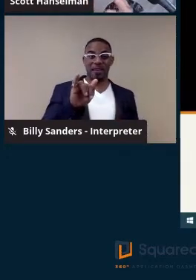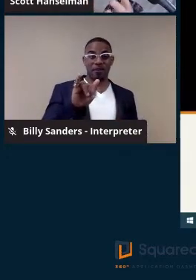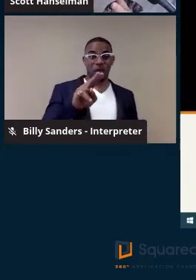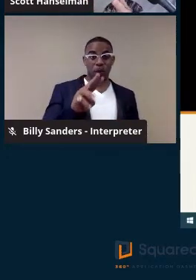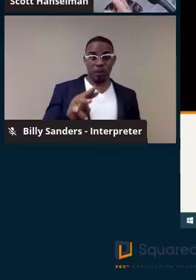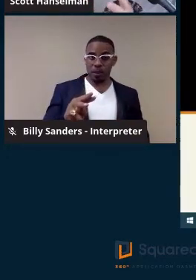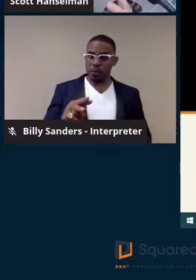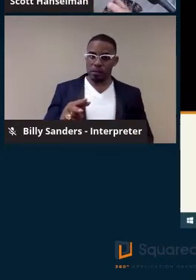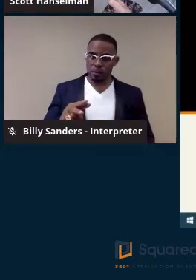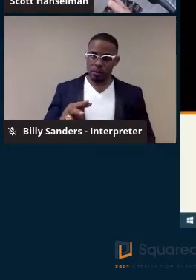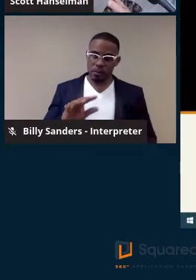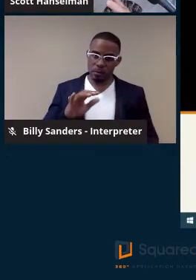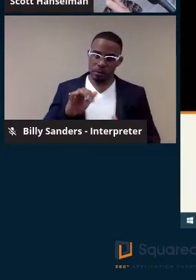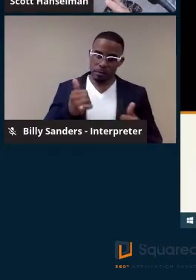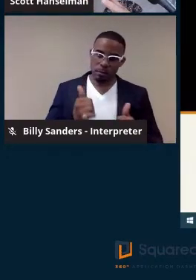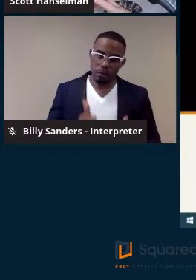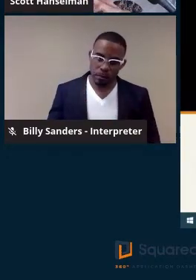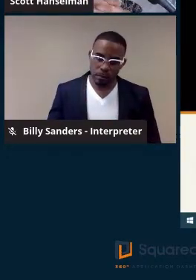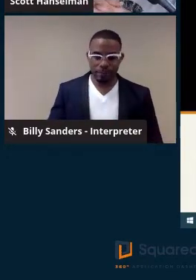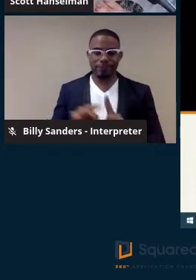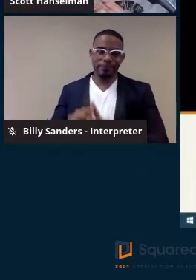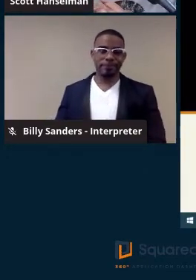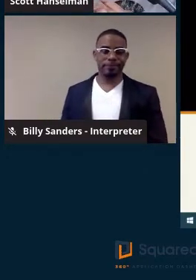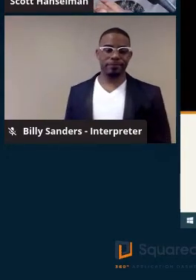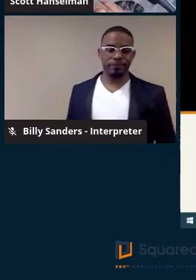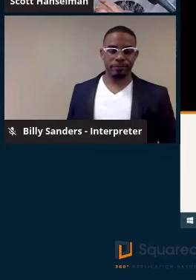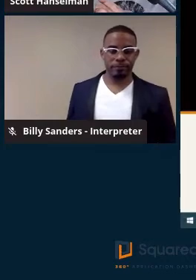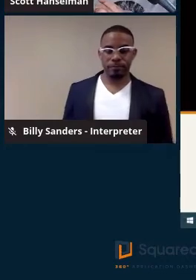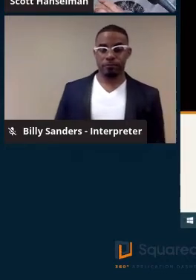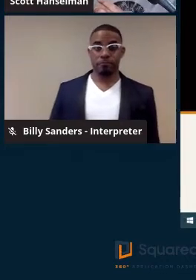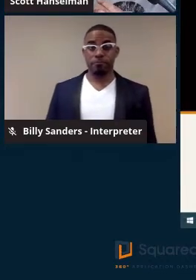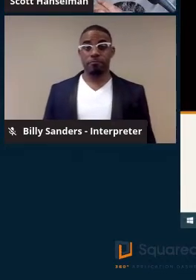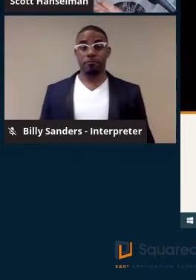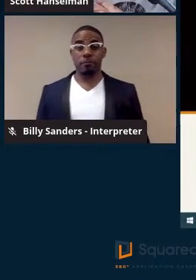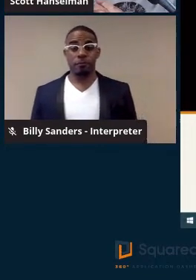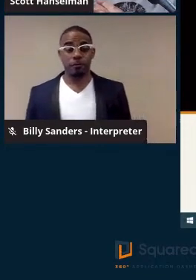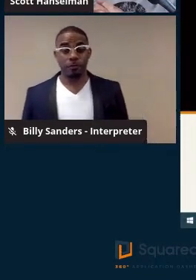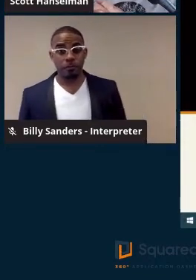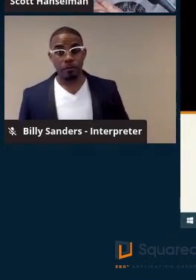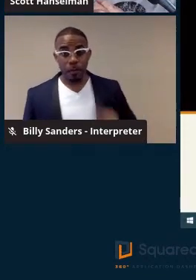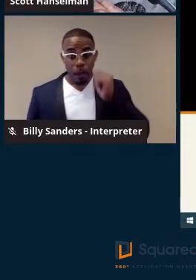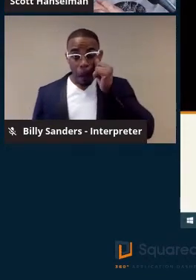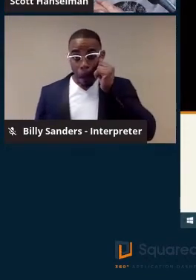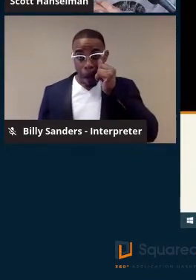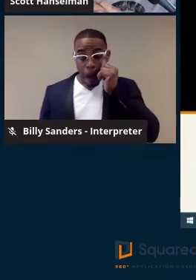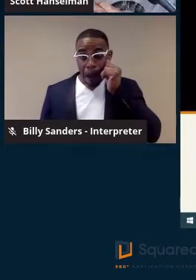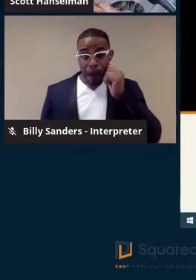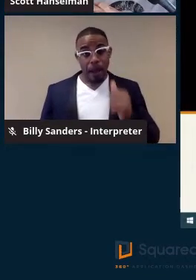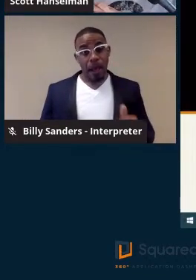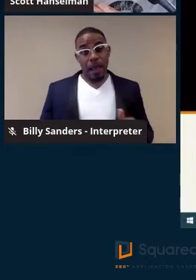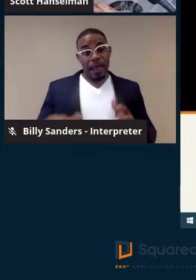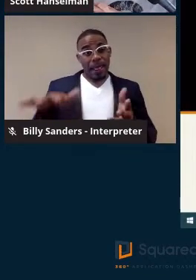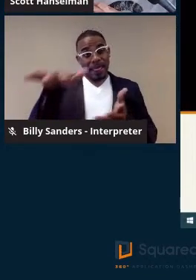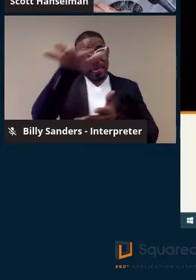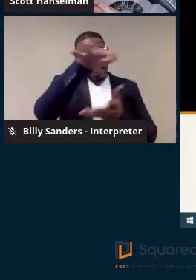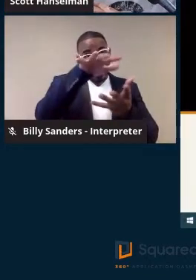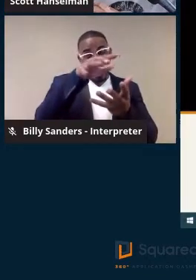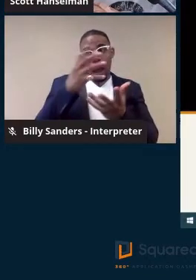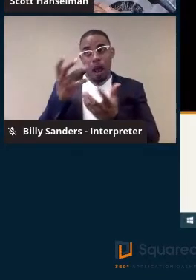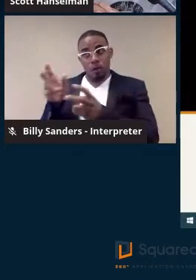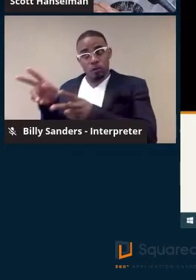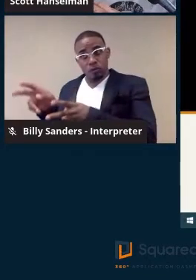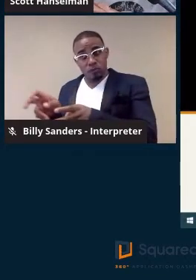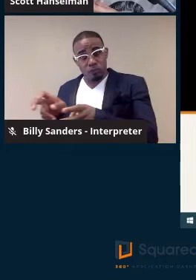get old also. So I wanted to move this into the cloud. But I started